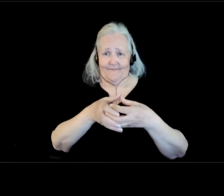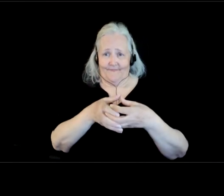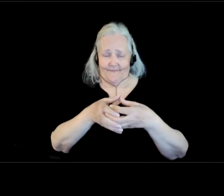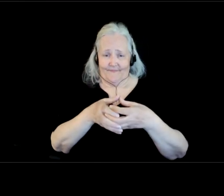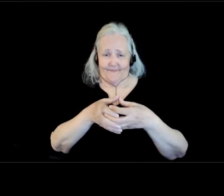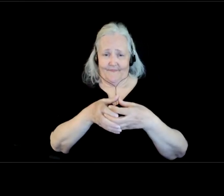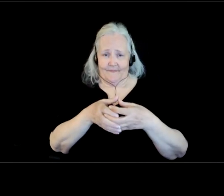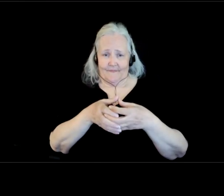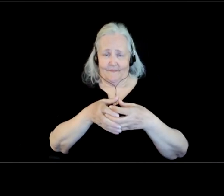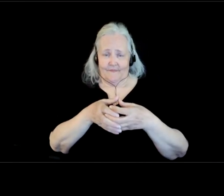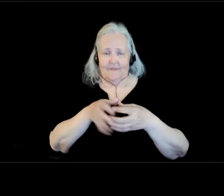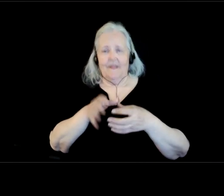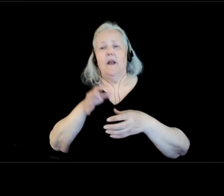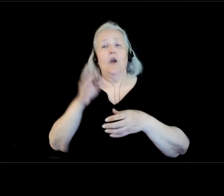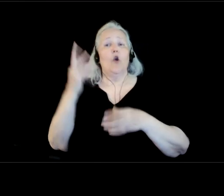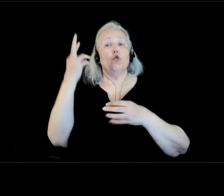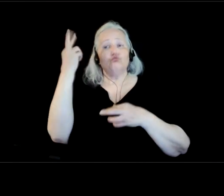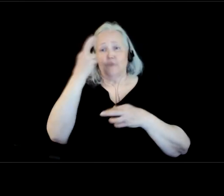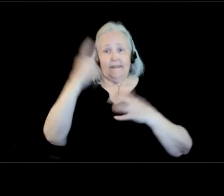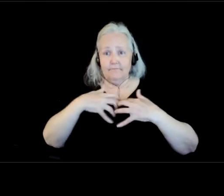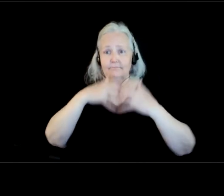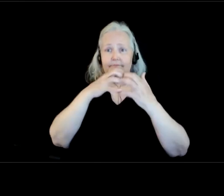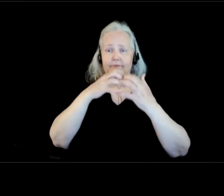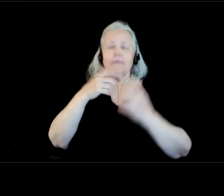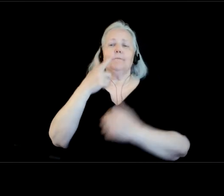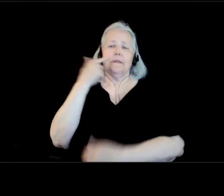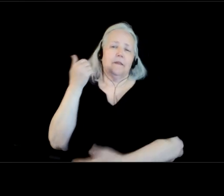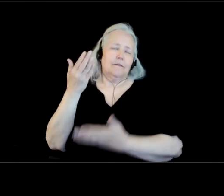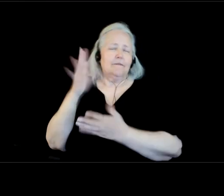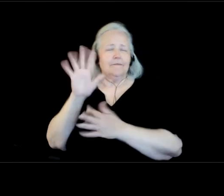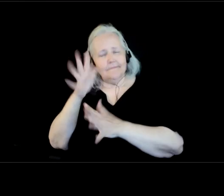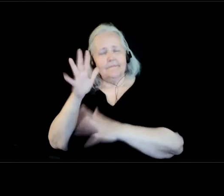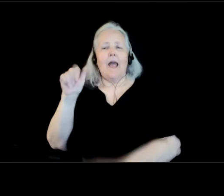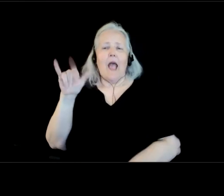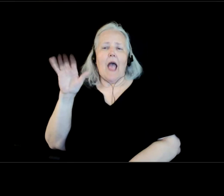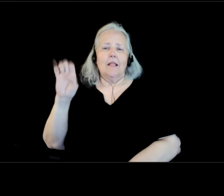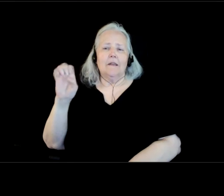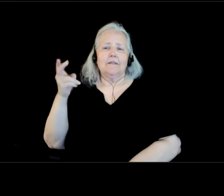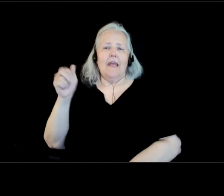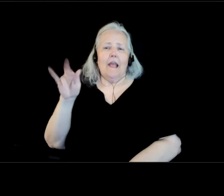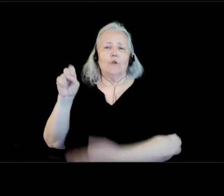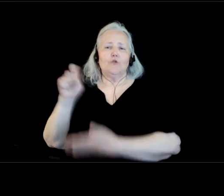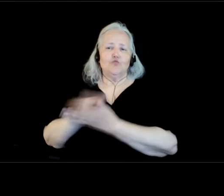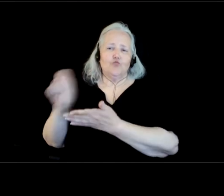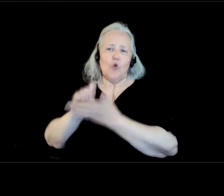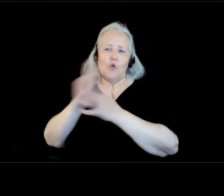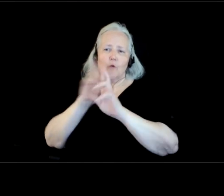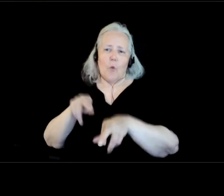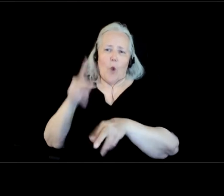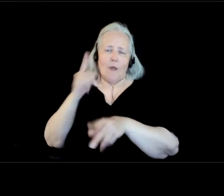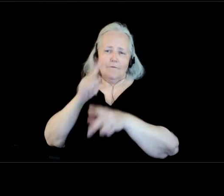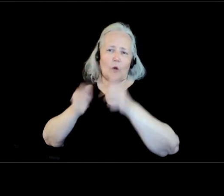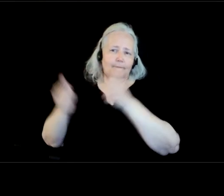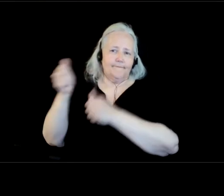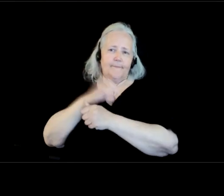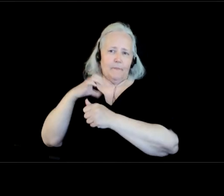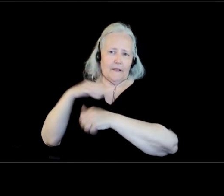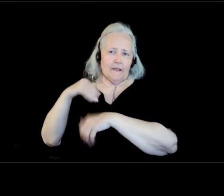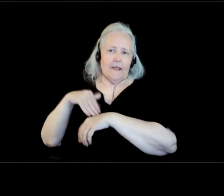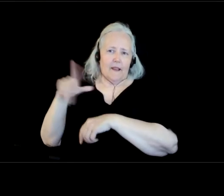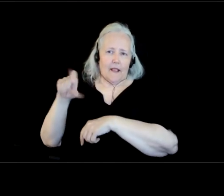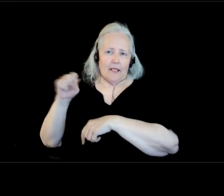partially a response to the report that Alice Harris prepared for the executive committee. And if I think about the discussion that